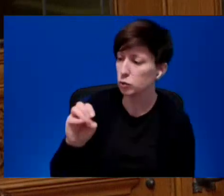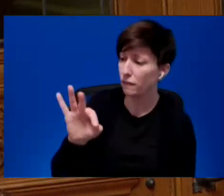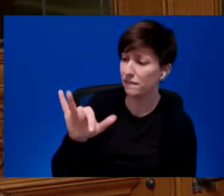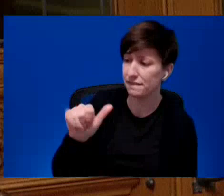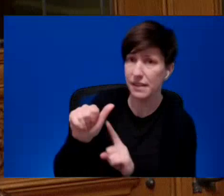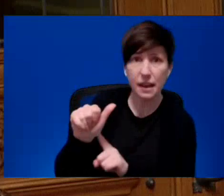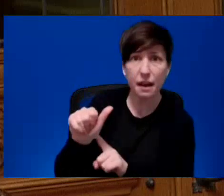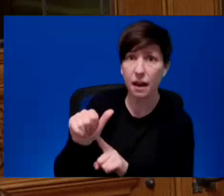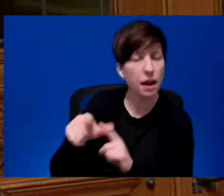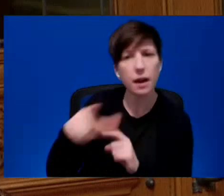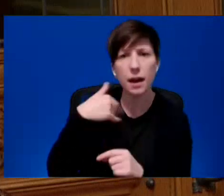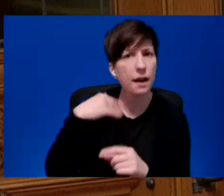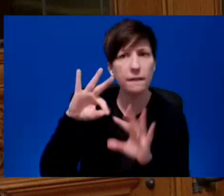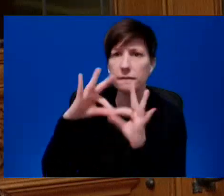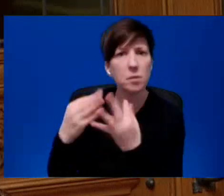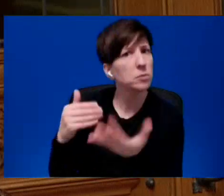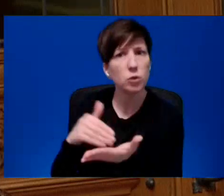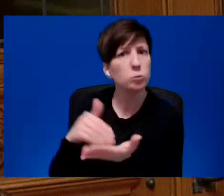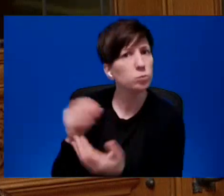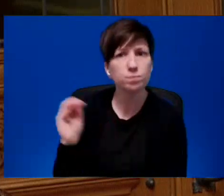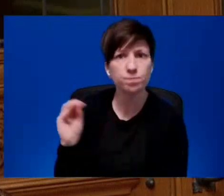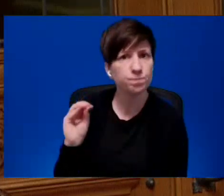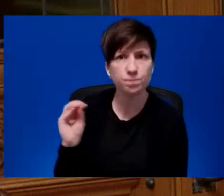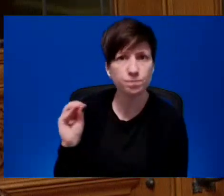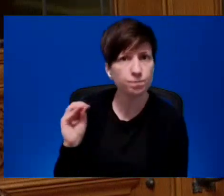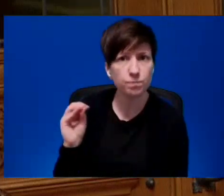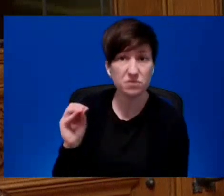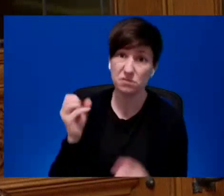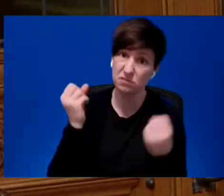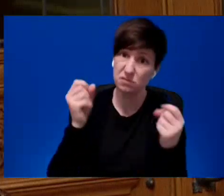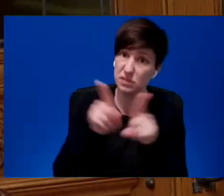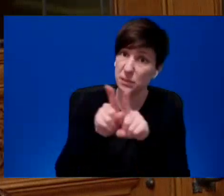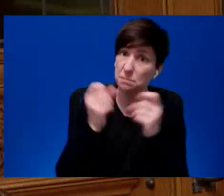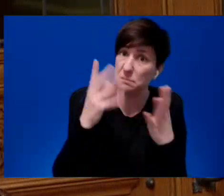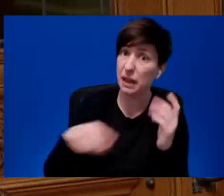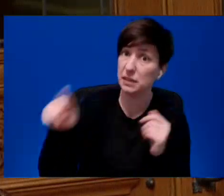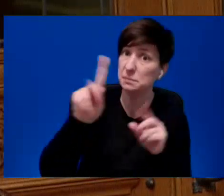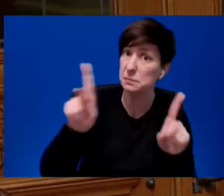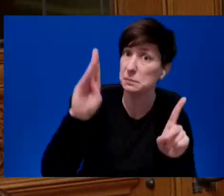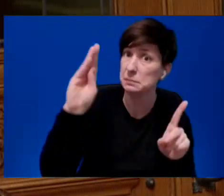family doctor and struggled to get a diagnosis for her